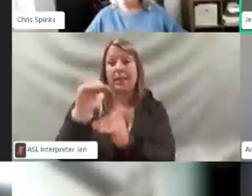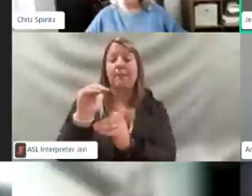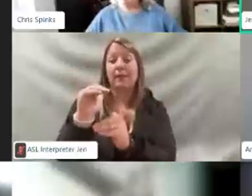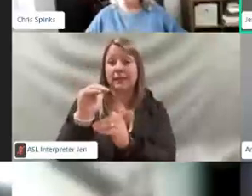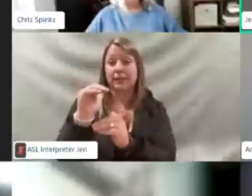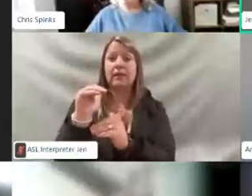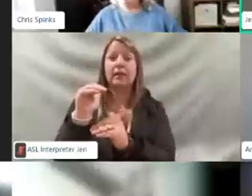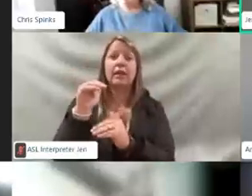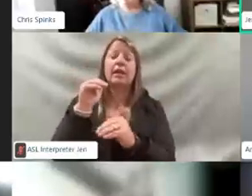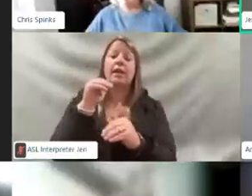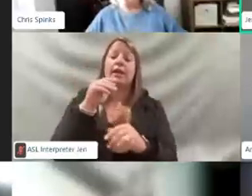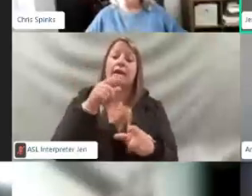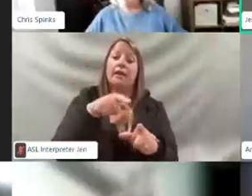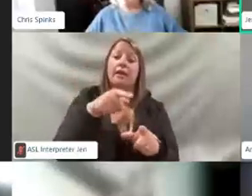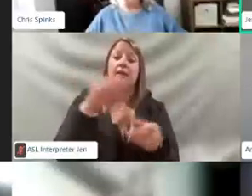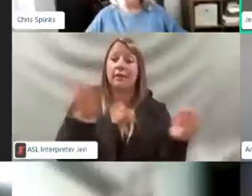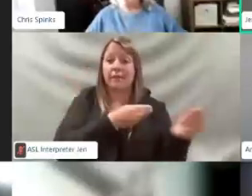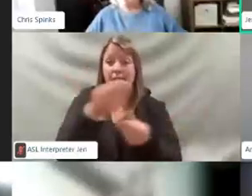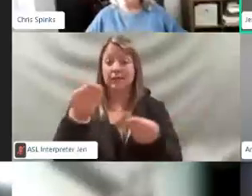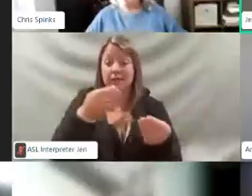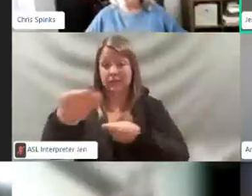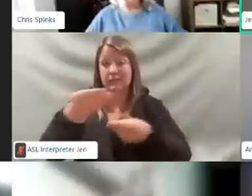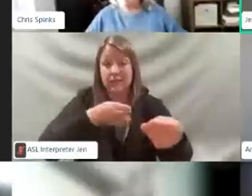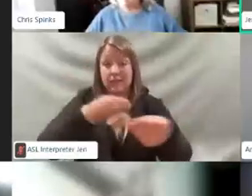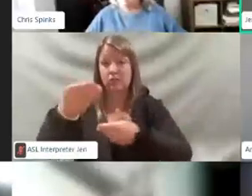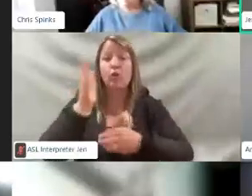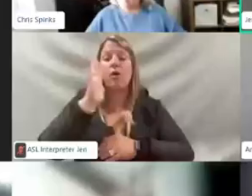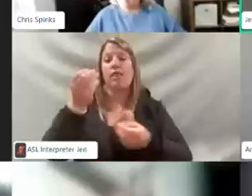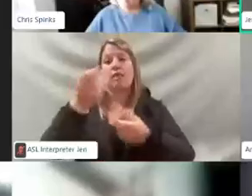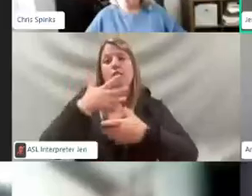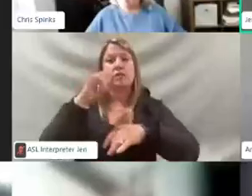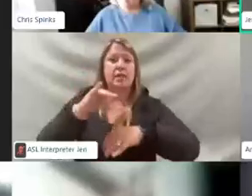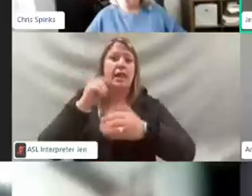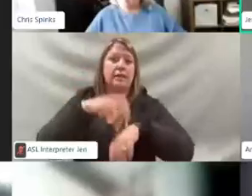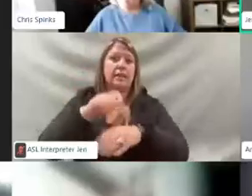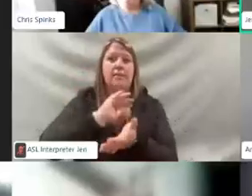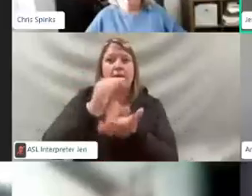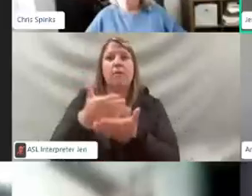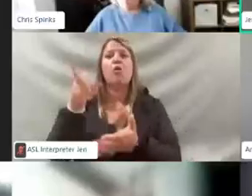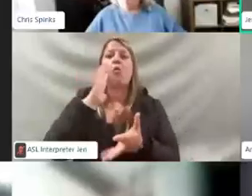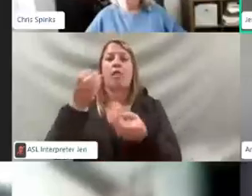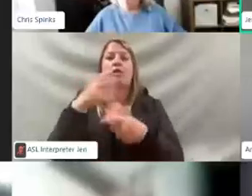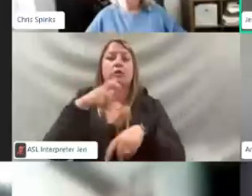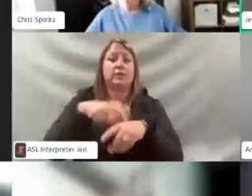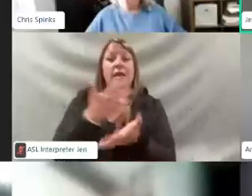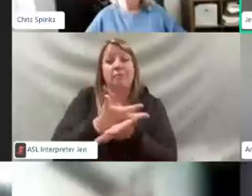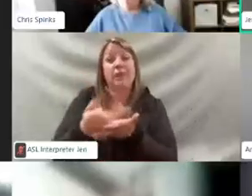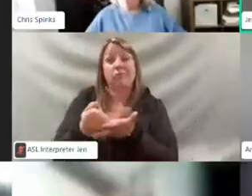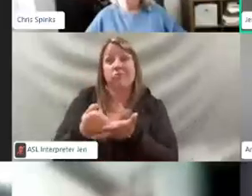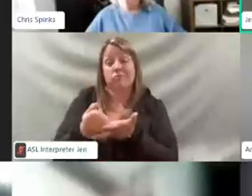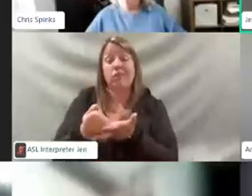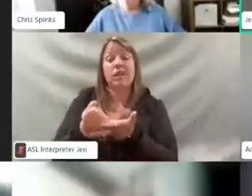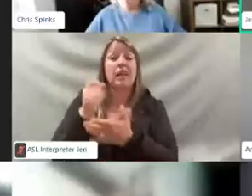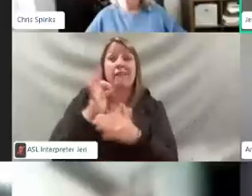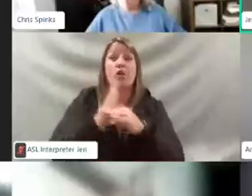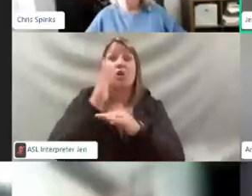meeting facilitator, she will let us know that amount and also will let you know when the time has ended. And if you go